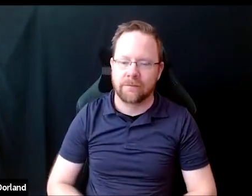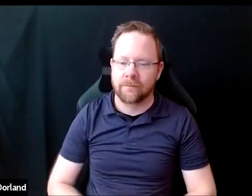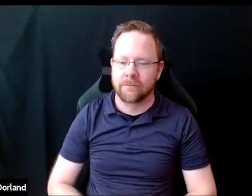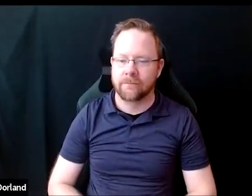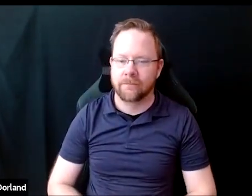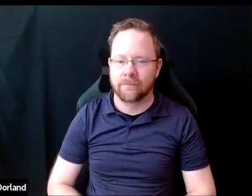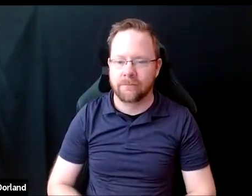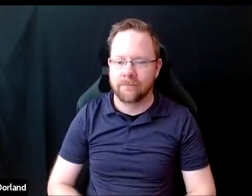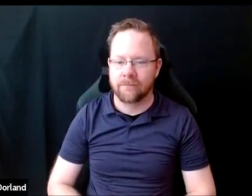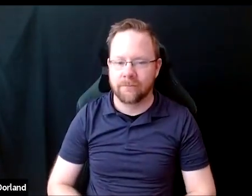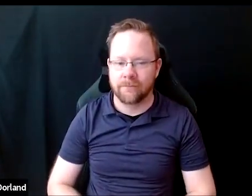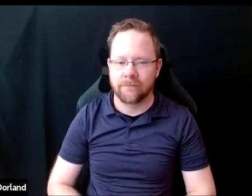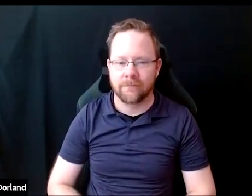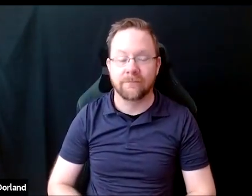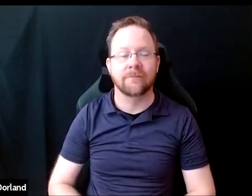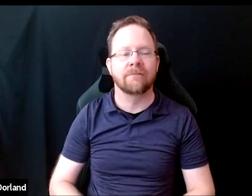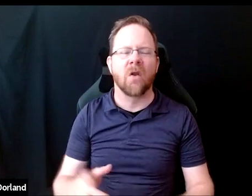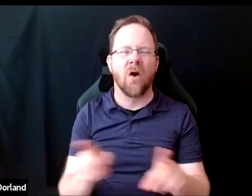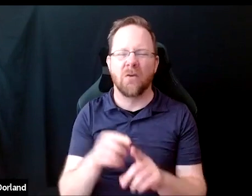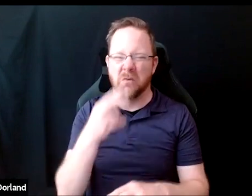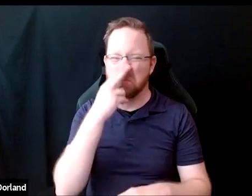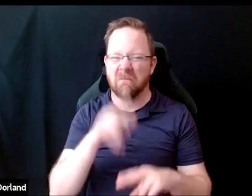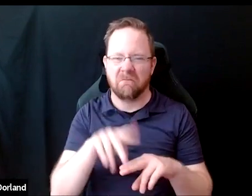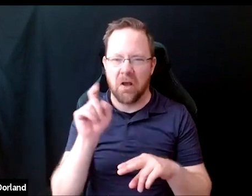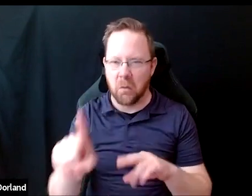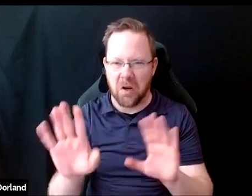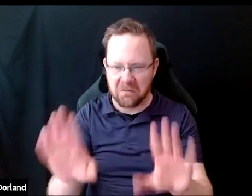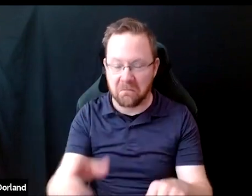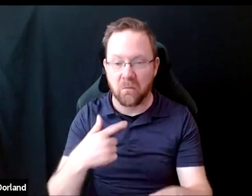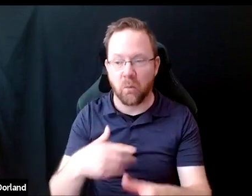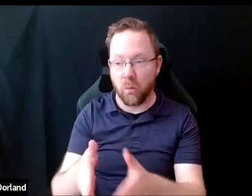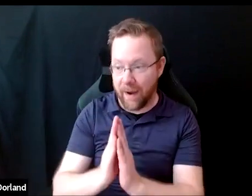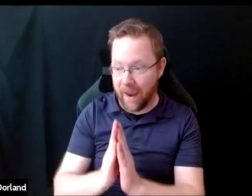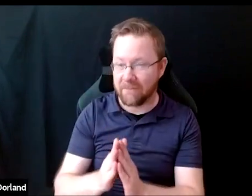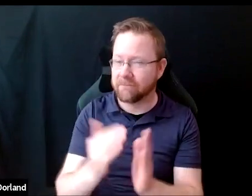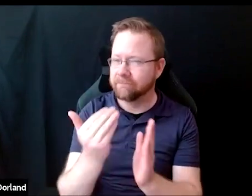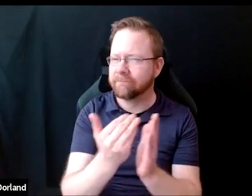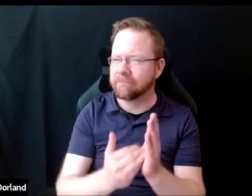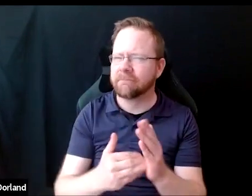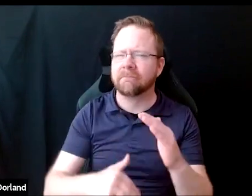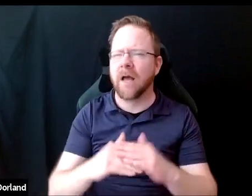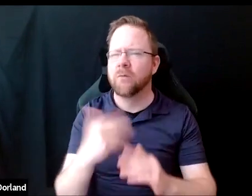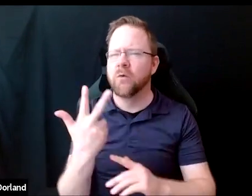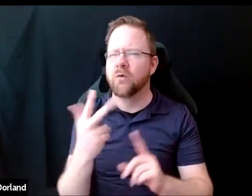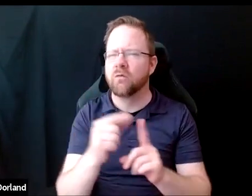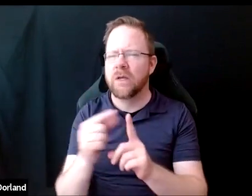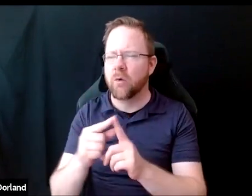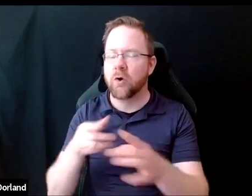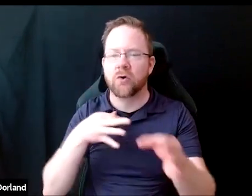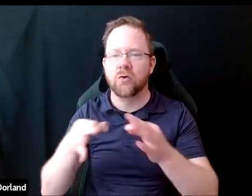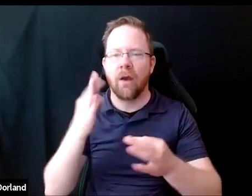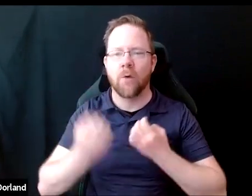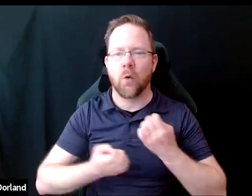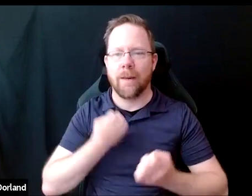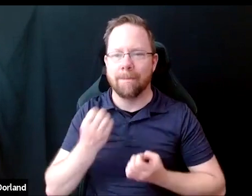Now, we also asked, as a sort of fun question, we asked participants to list up to 3 words to describe their emotional response